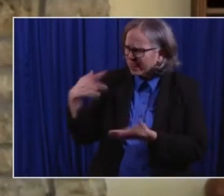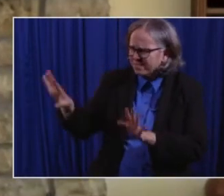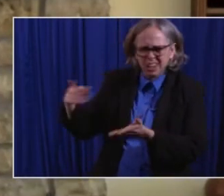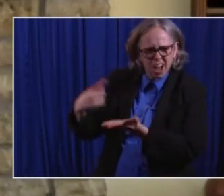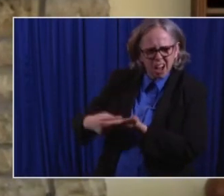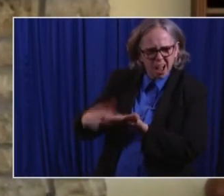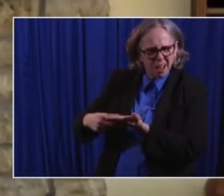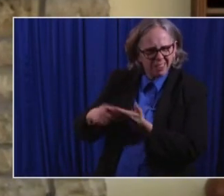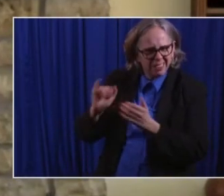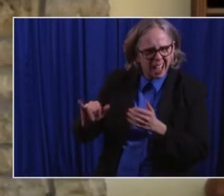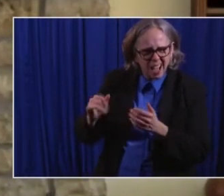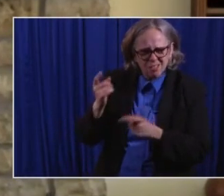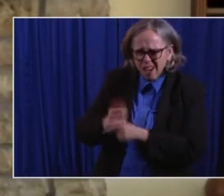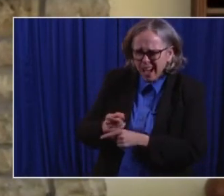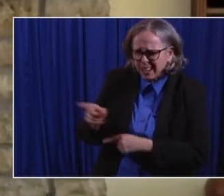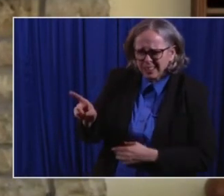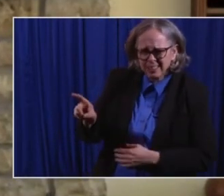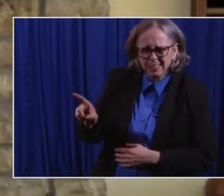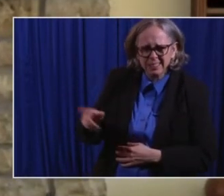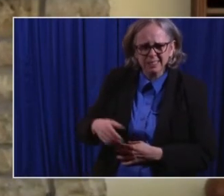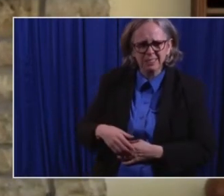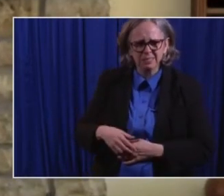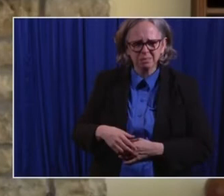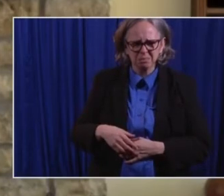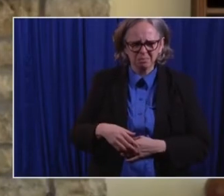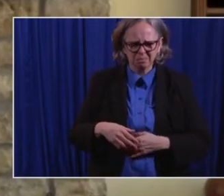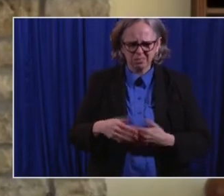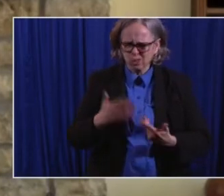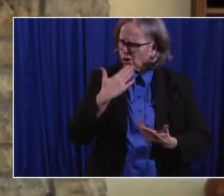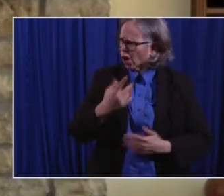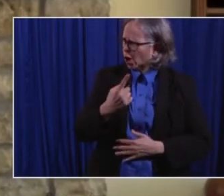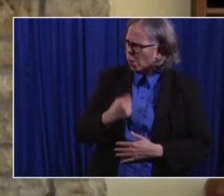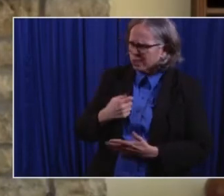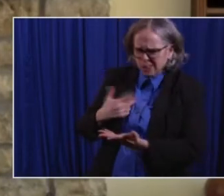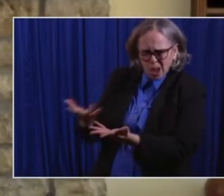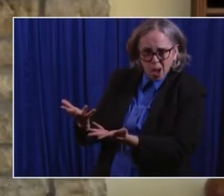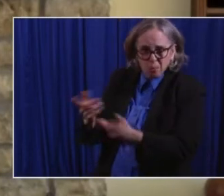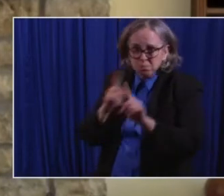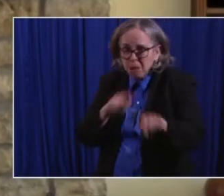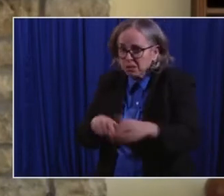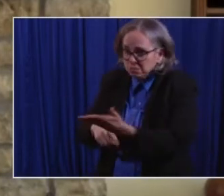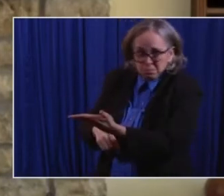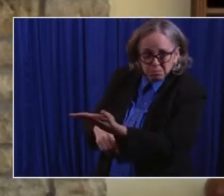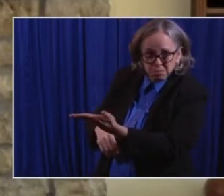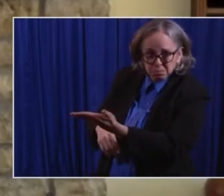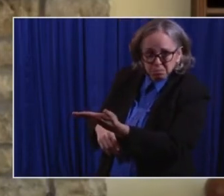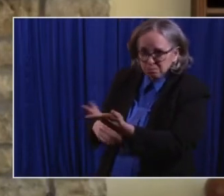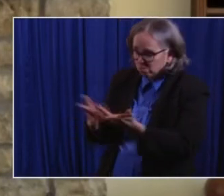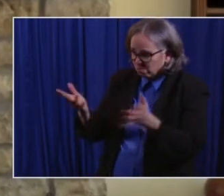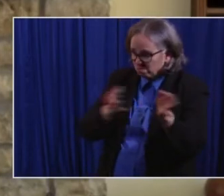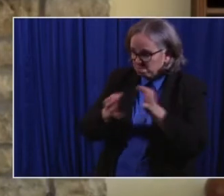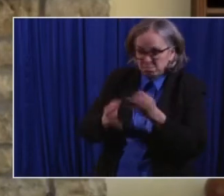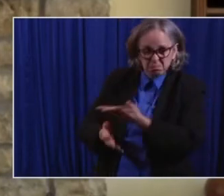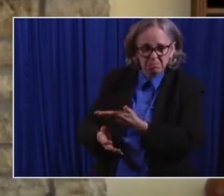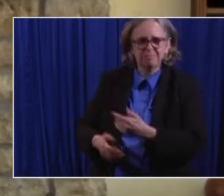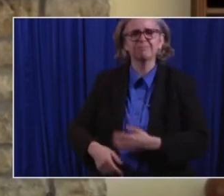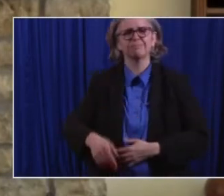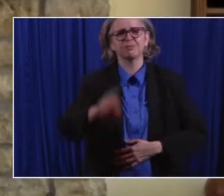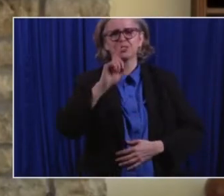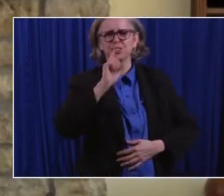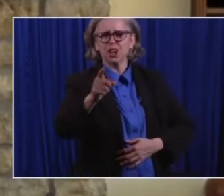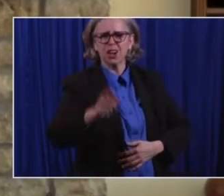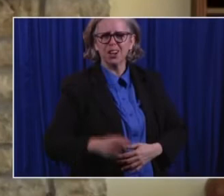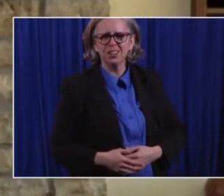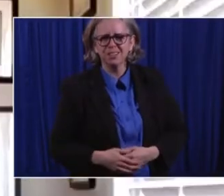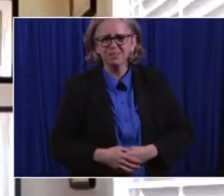and I think it's Jackie's raised a very good question. You want to tell them what you know about that? Certainly, thank you,